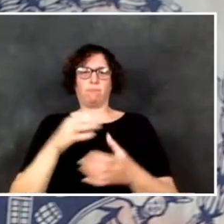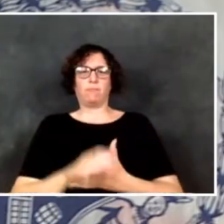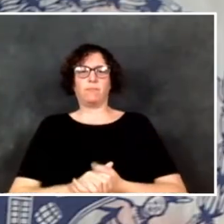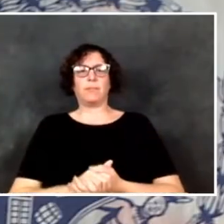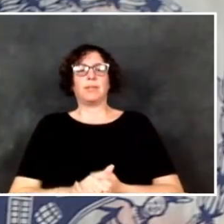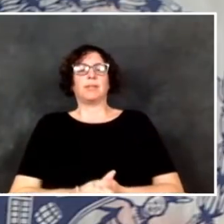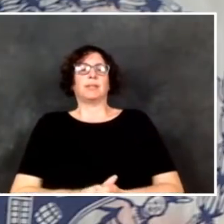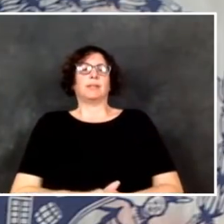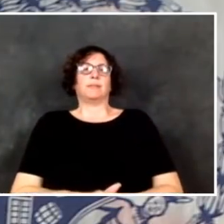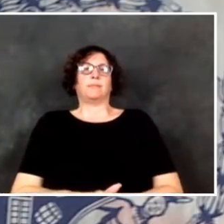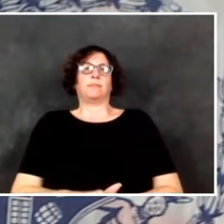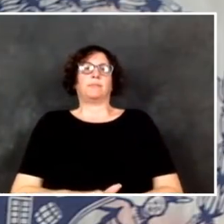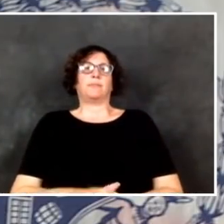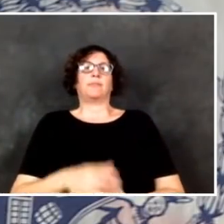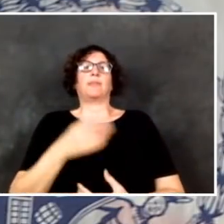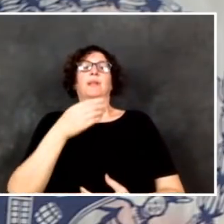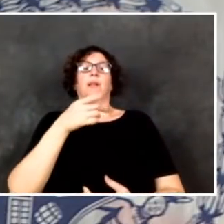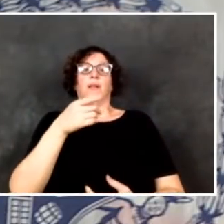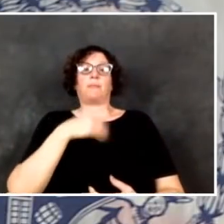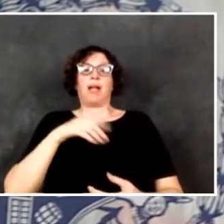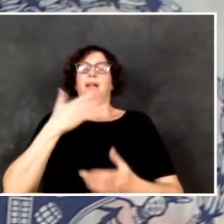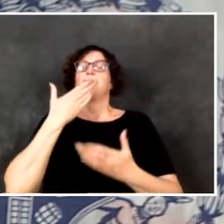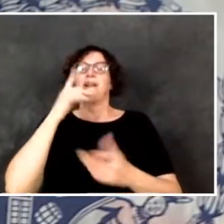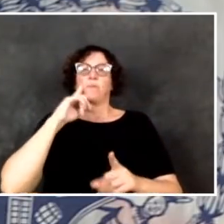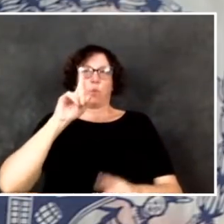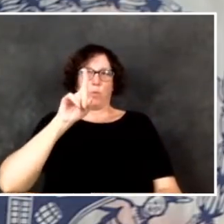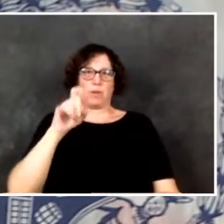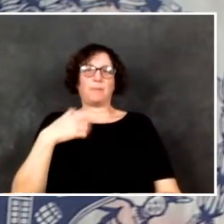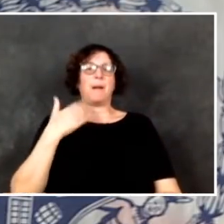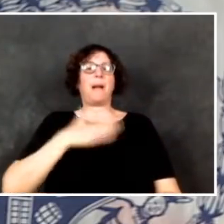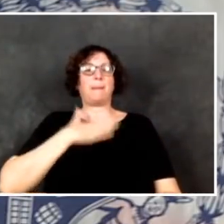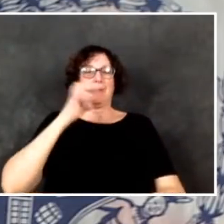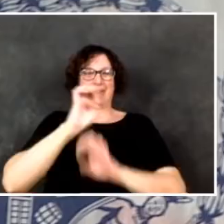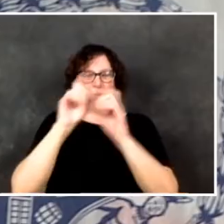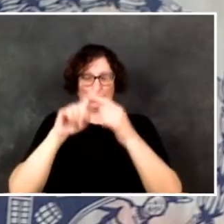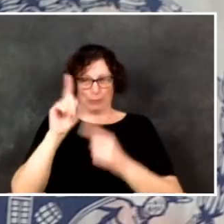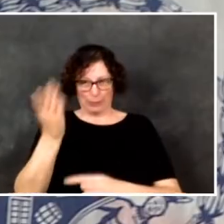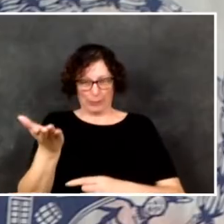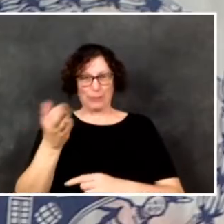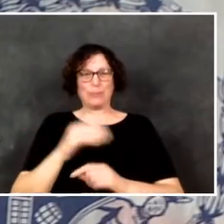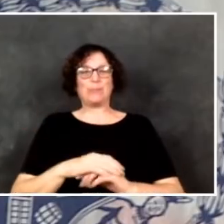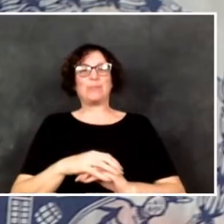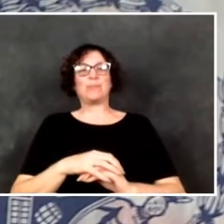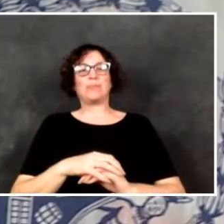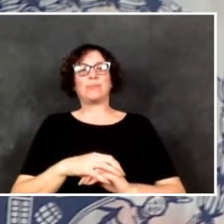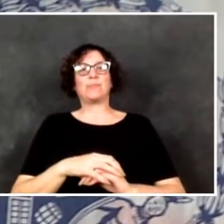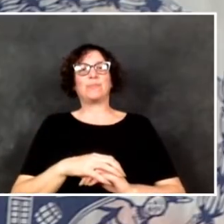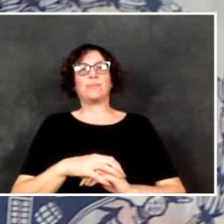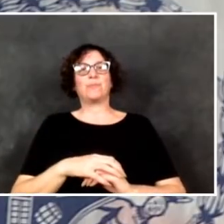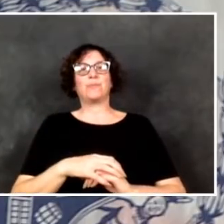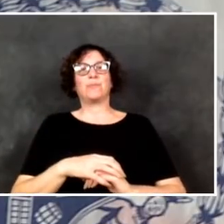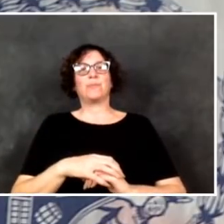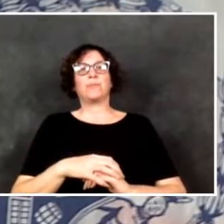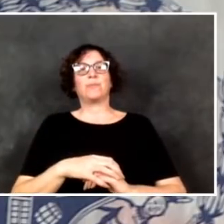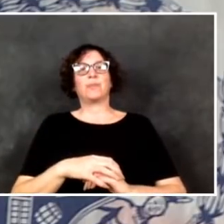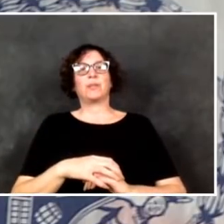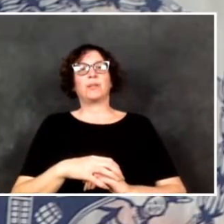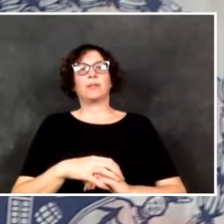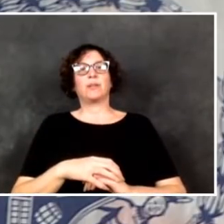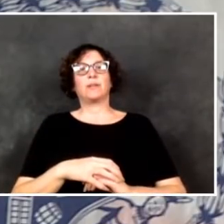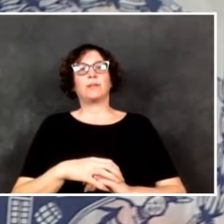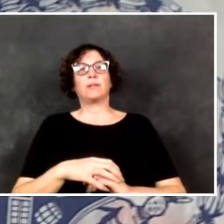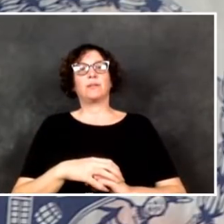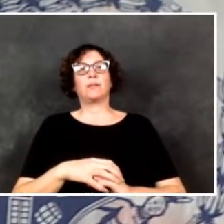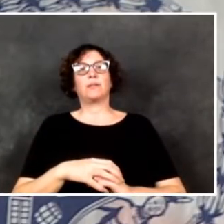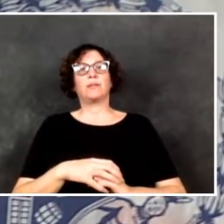you for your question, and happy Easter to you. Roger, look, the more important even than the question of the rules and the laws, I'll speak to it,